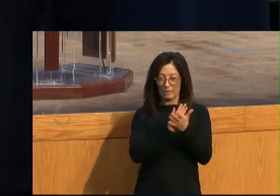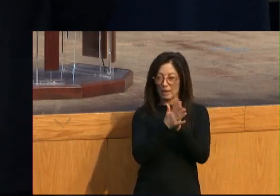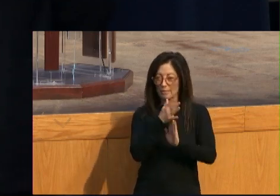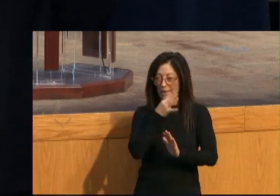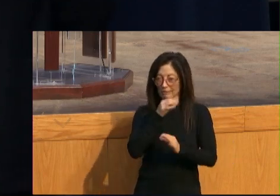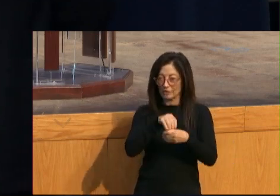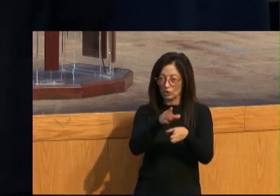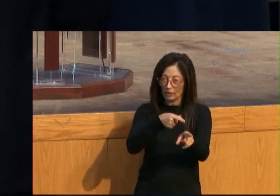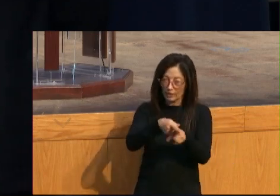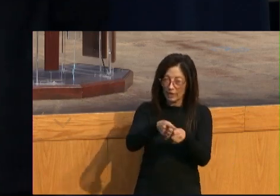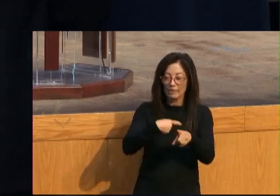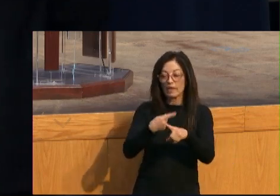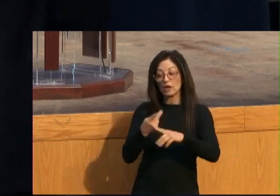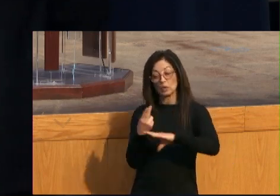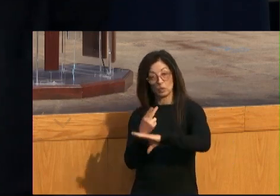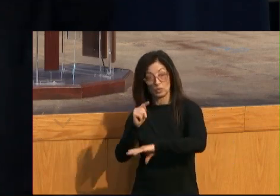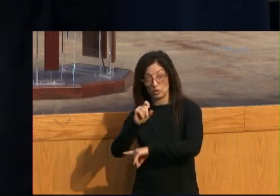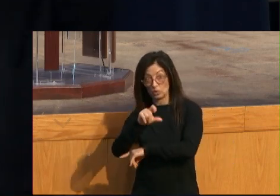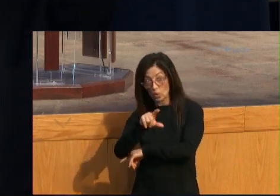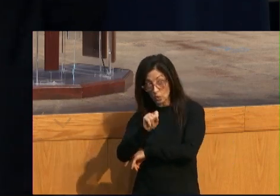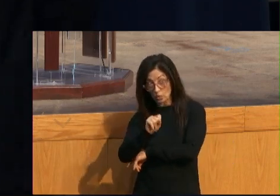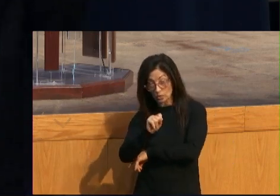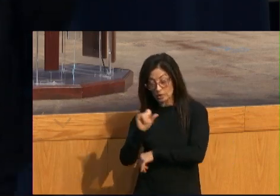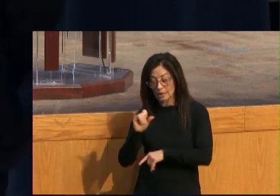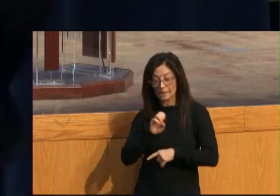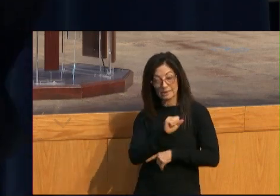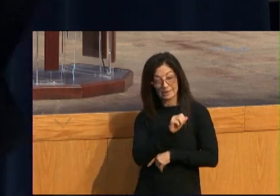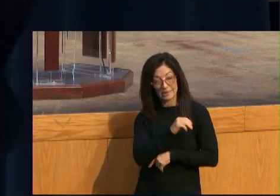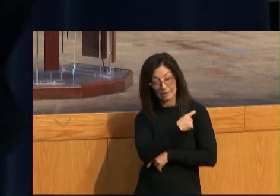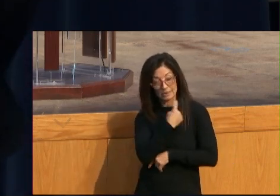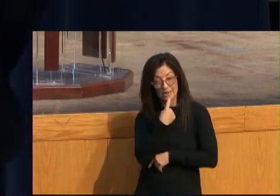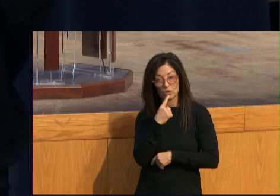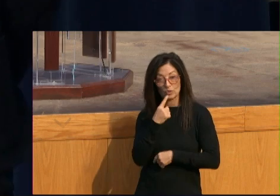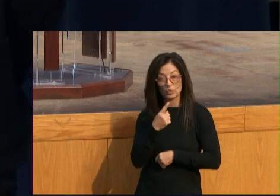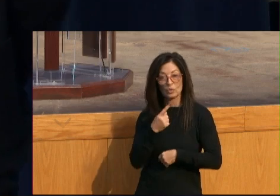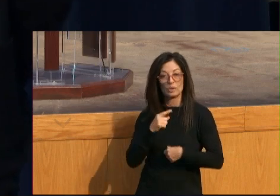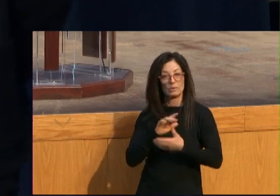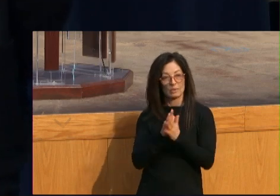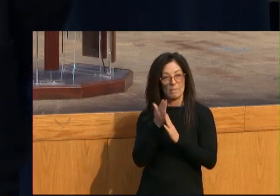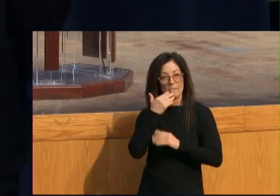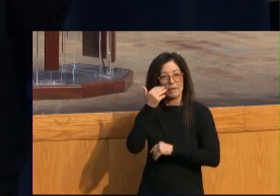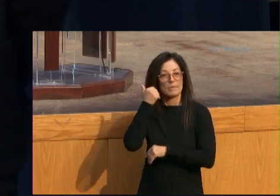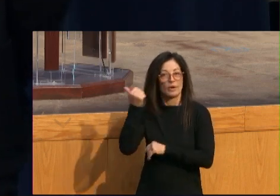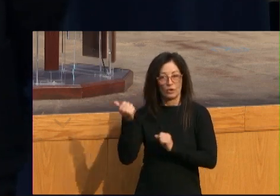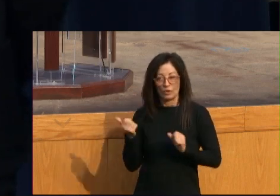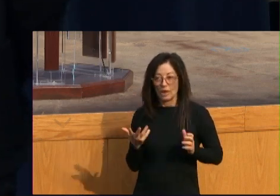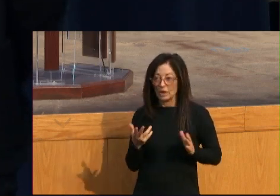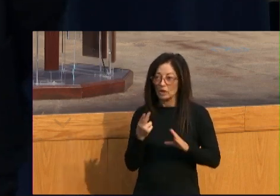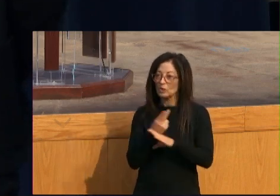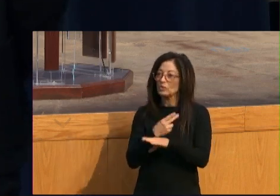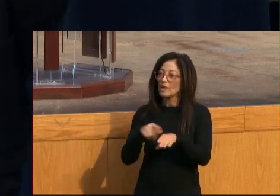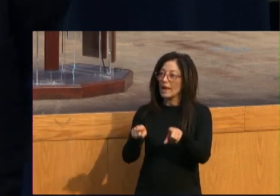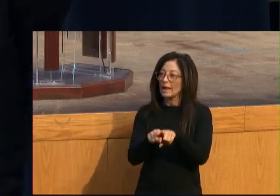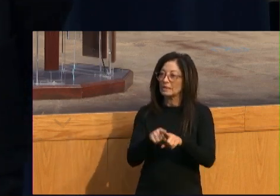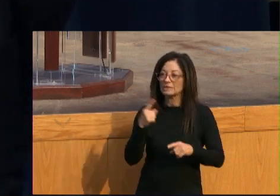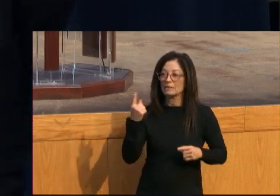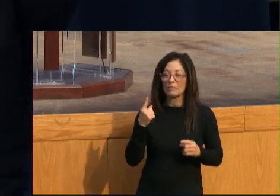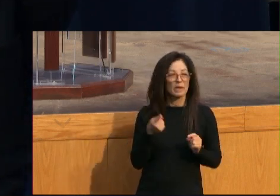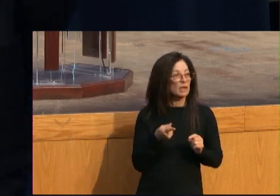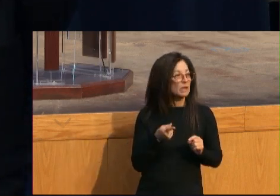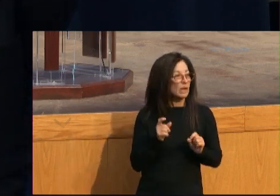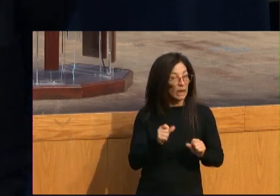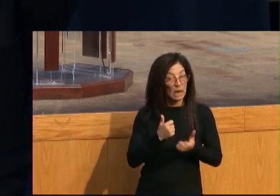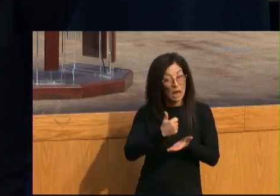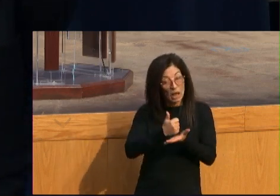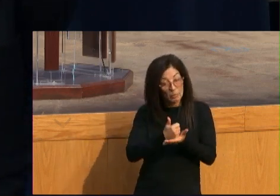domain and then use these tools, like Sam mentioned, to accelerate that and use it as something that can help